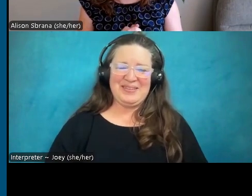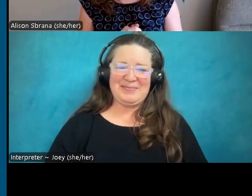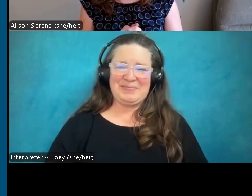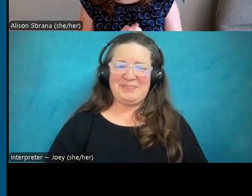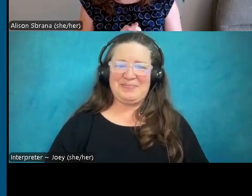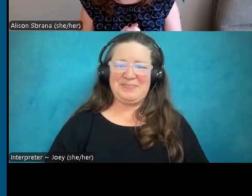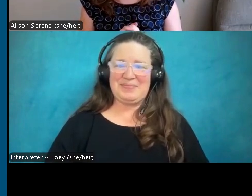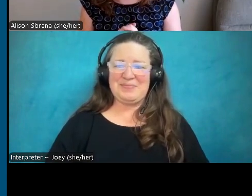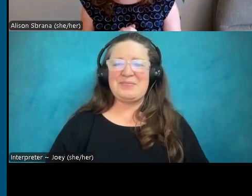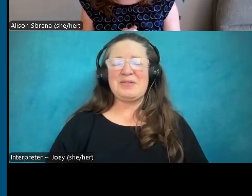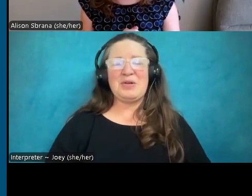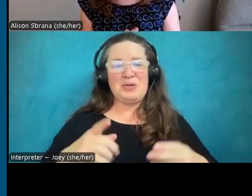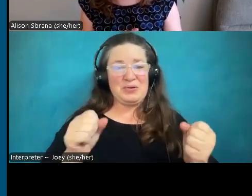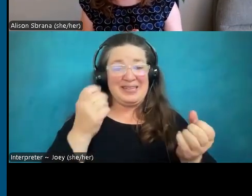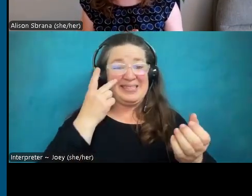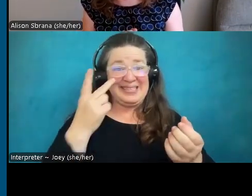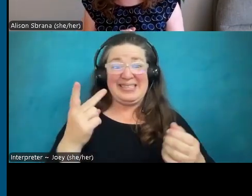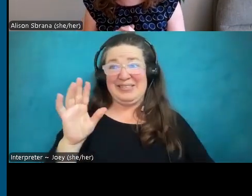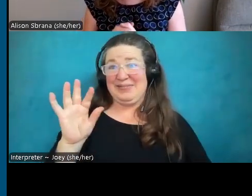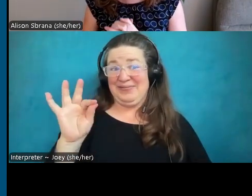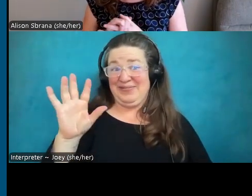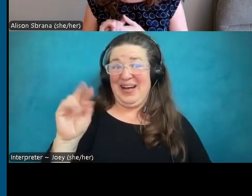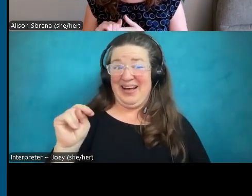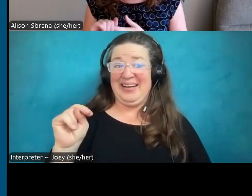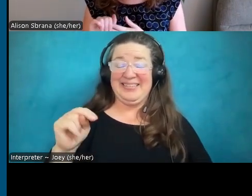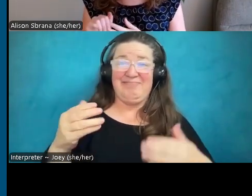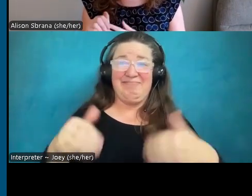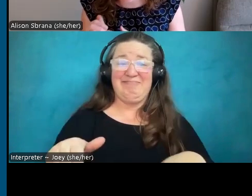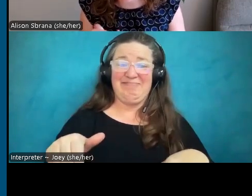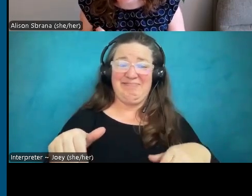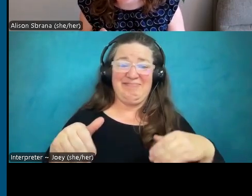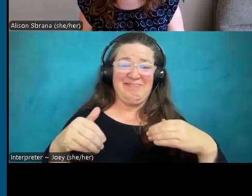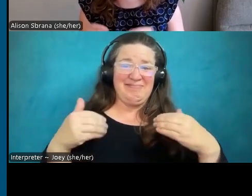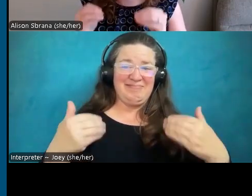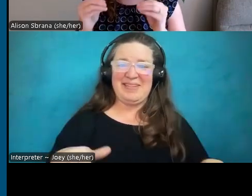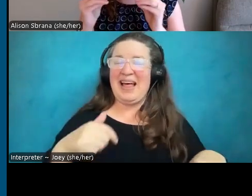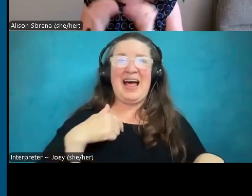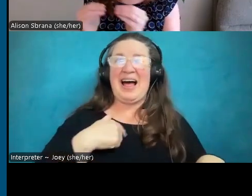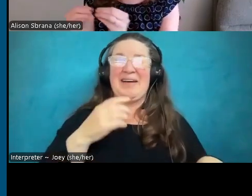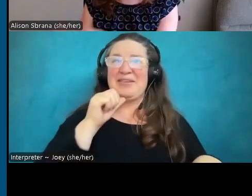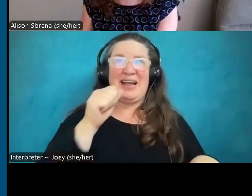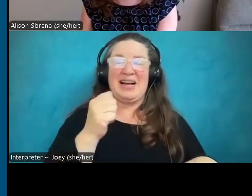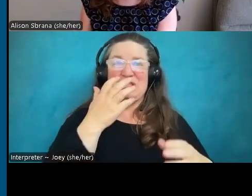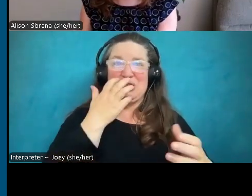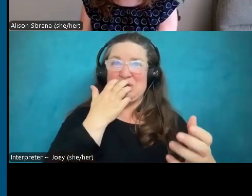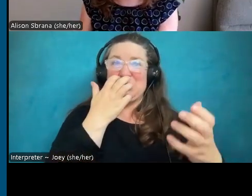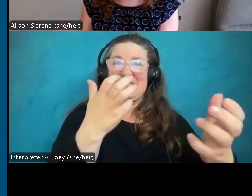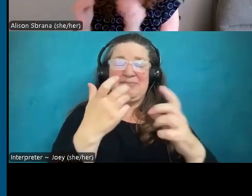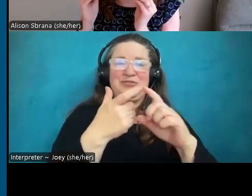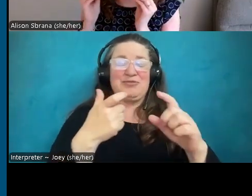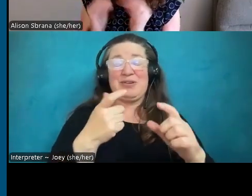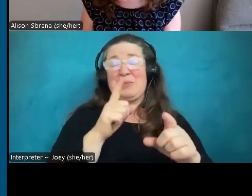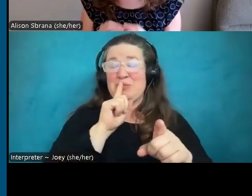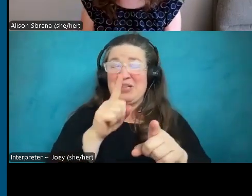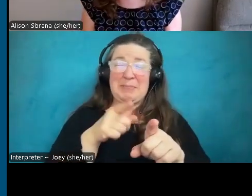You can see here how much fun that I was having. I literally had not screamed like from pure joy like that